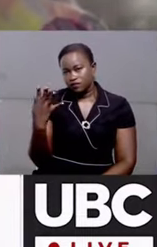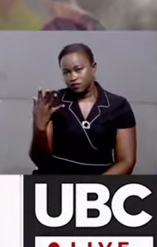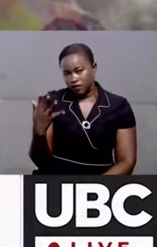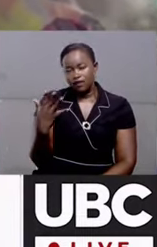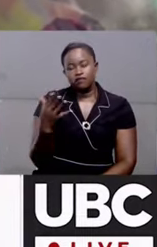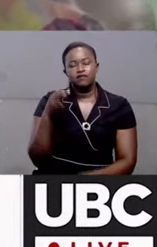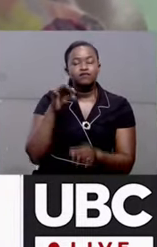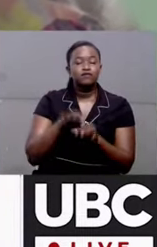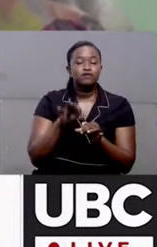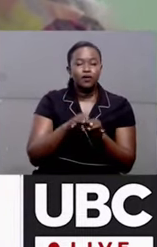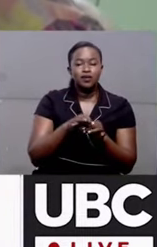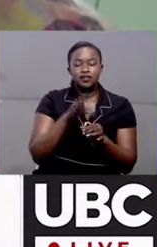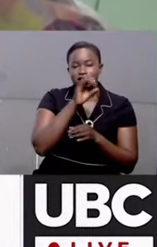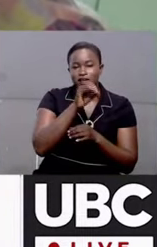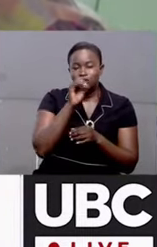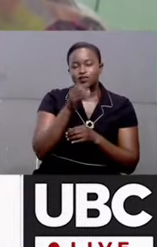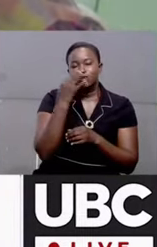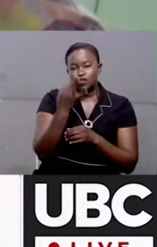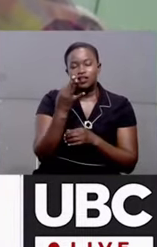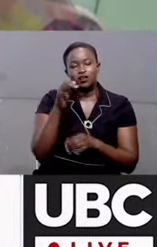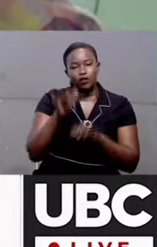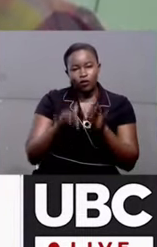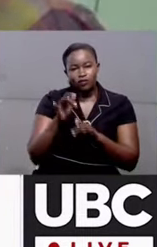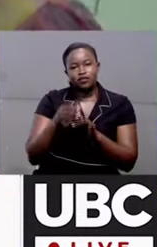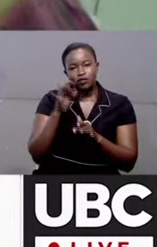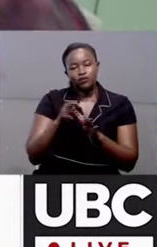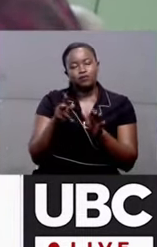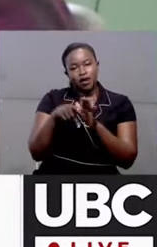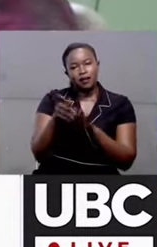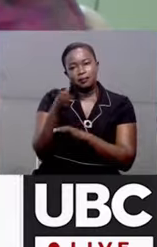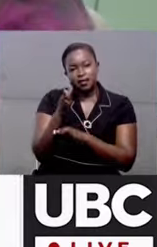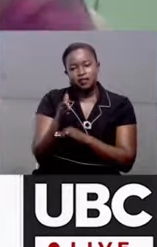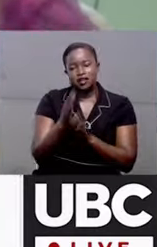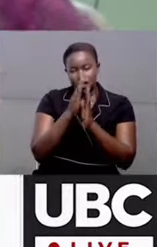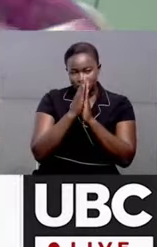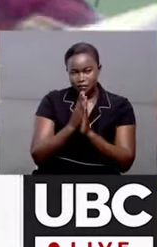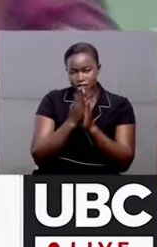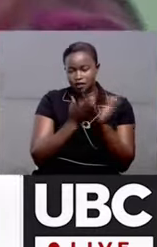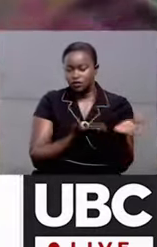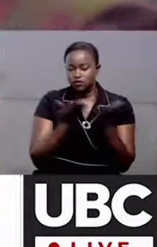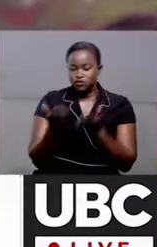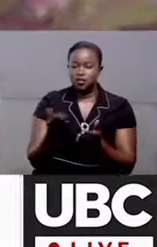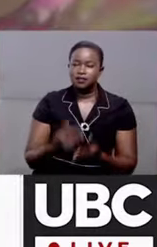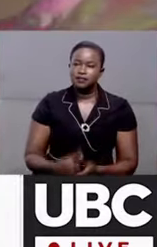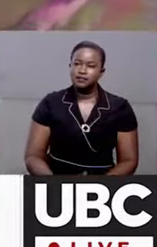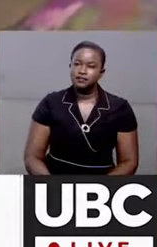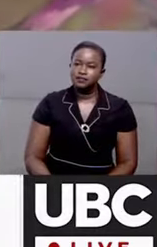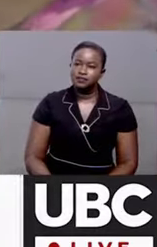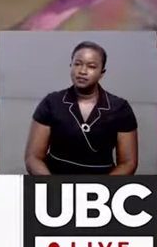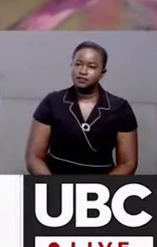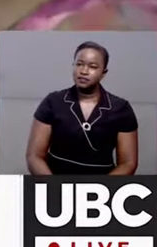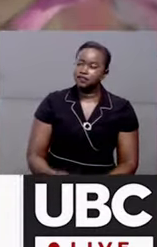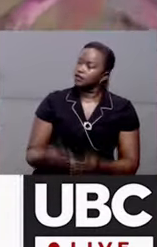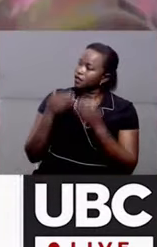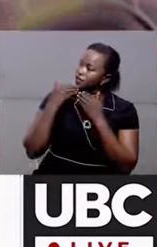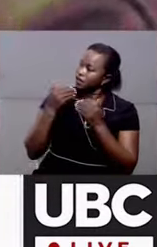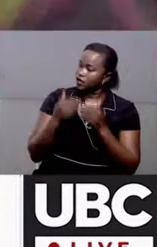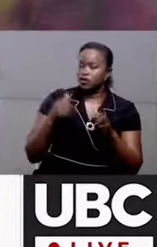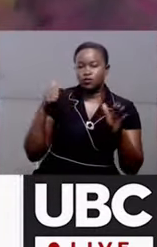2024-2025, vote 003, Office of the Prime Minister. I beg to lay. Thank you. Under